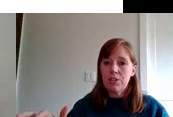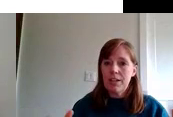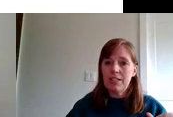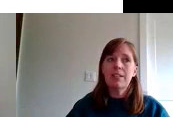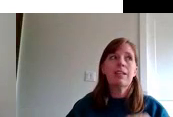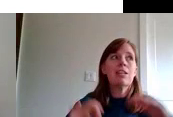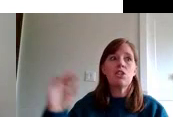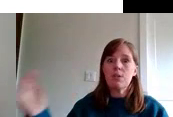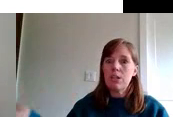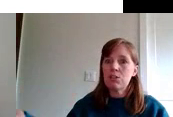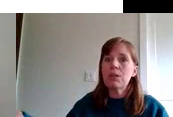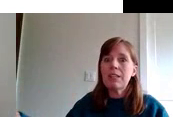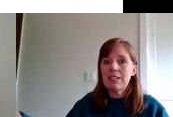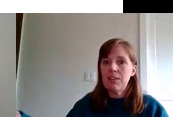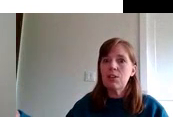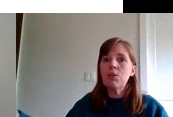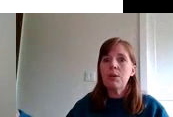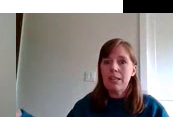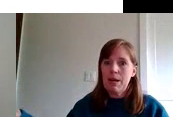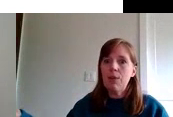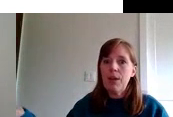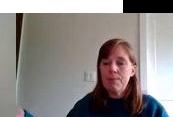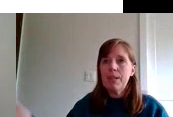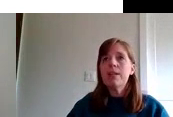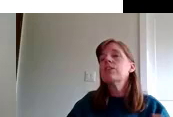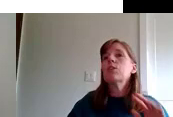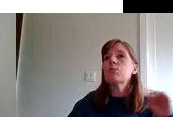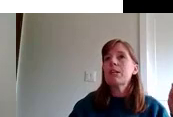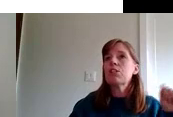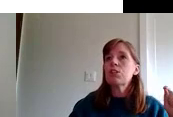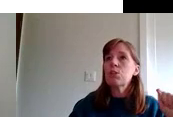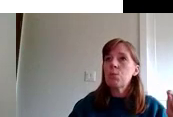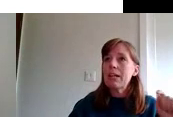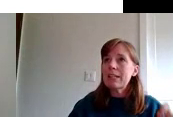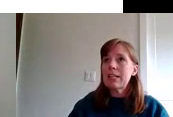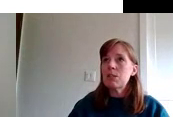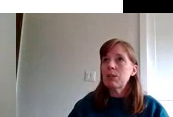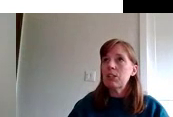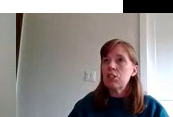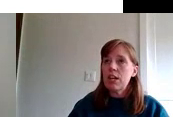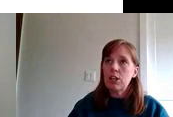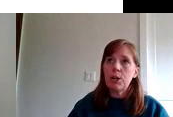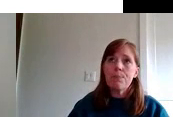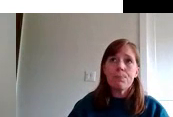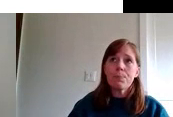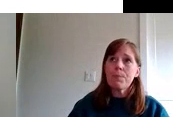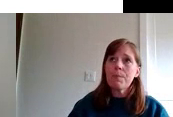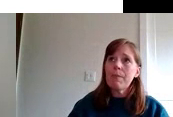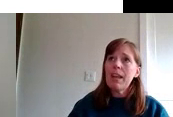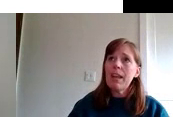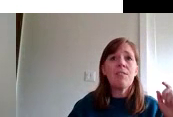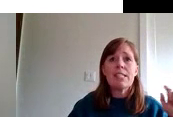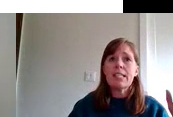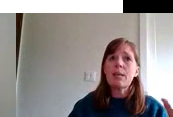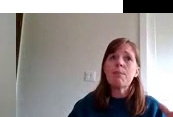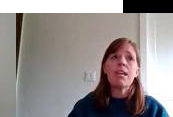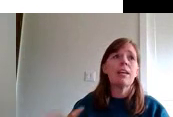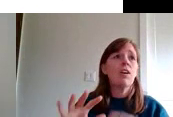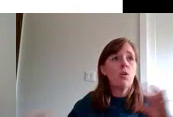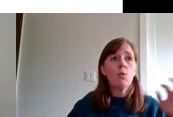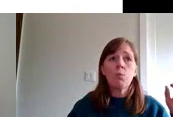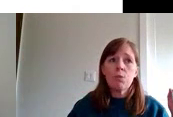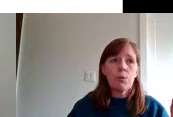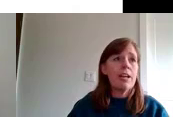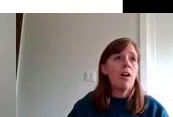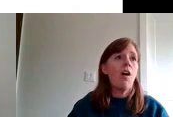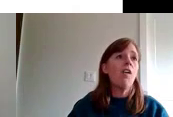the stranger test. Can a stranger read this if I don't know anything about them? So just make sure you're running the accessibility checker. And in Canvas, same